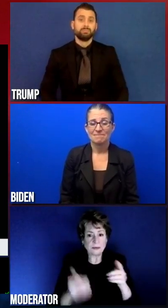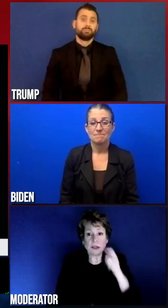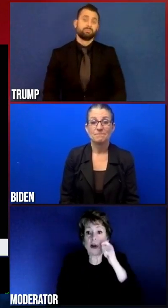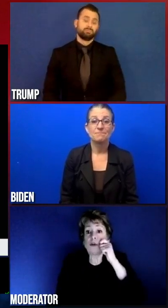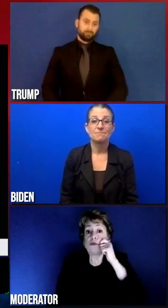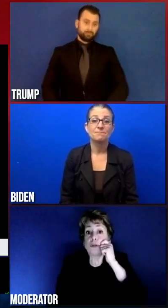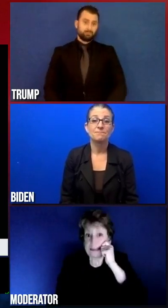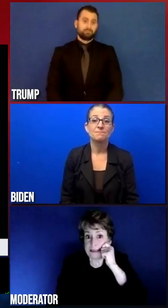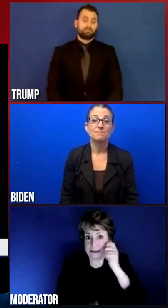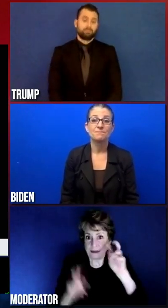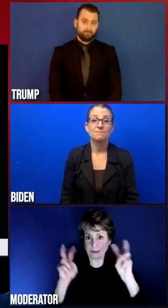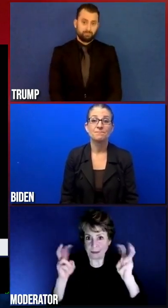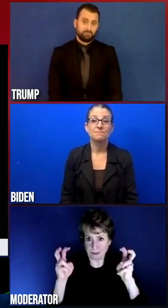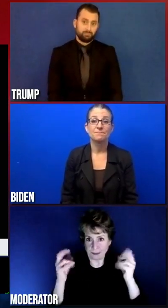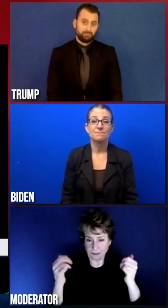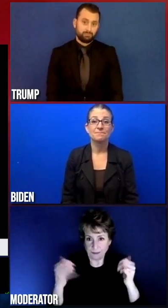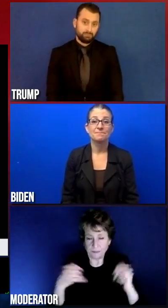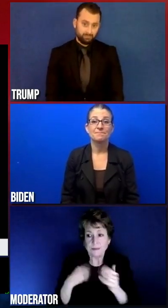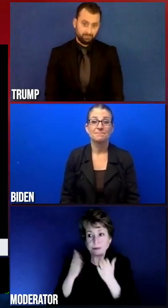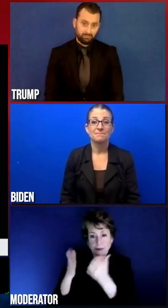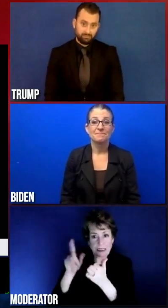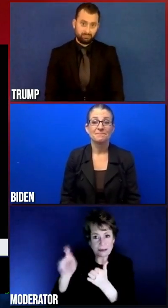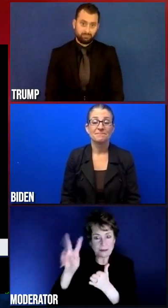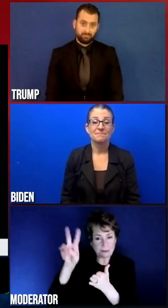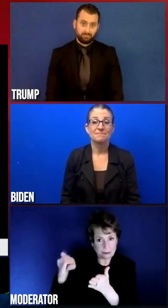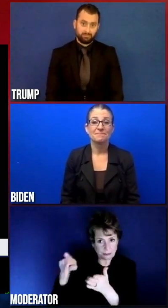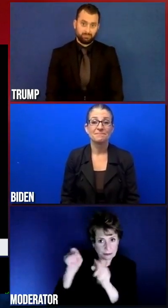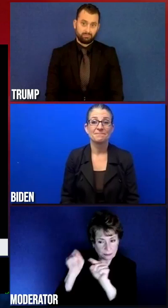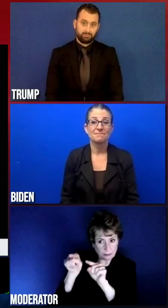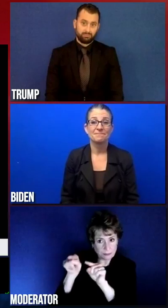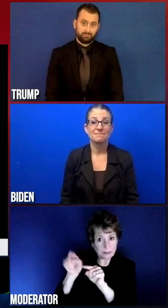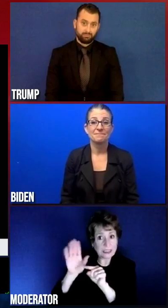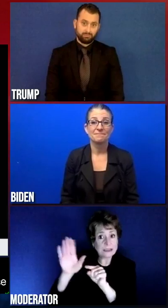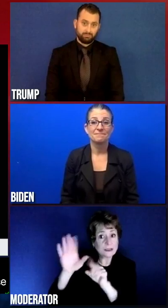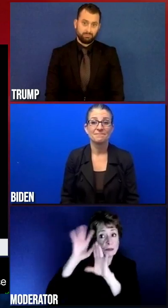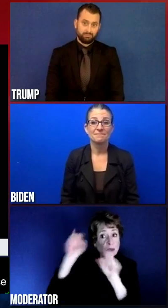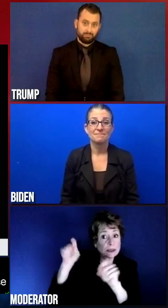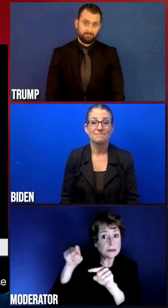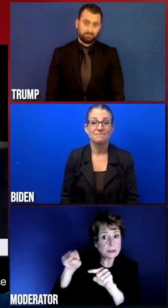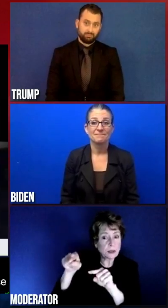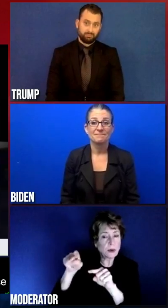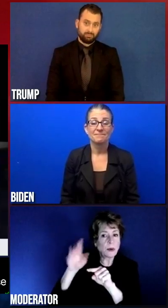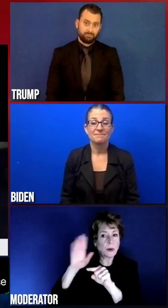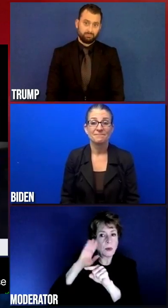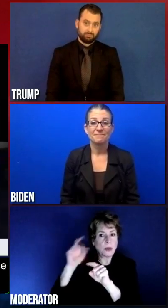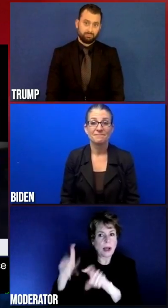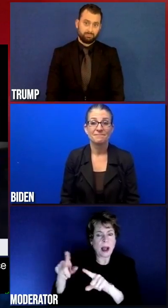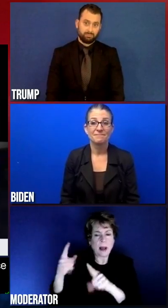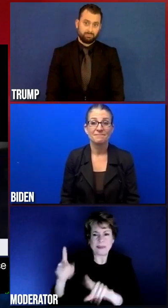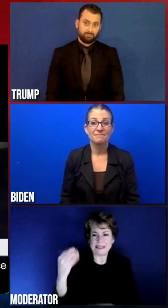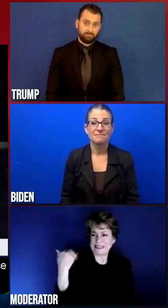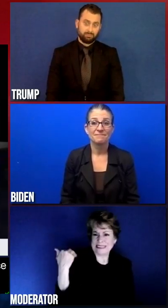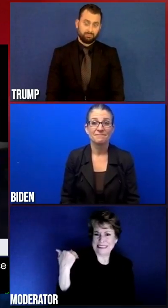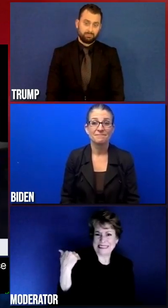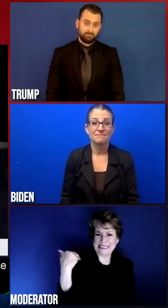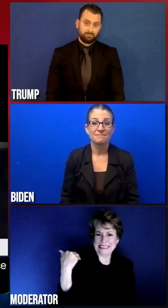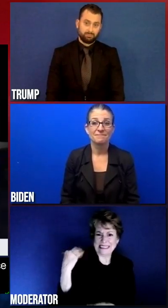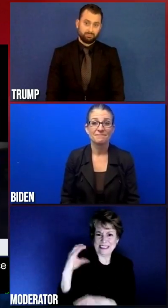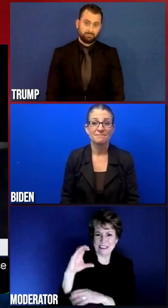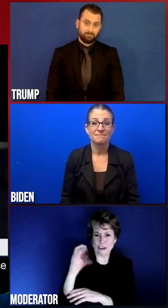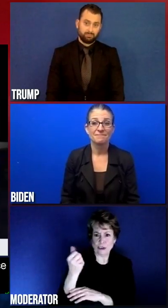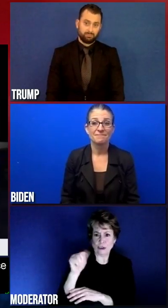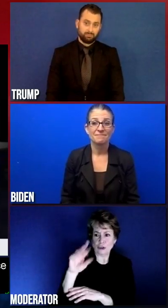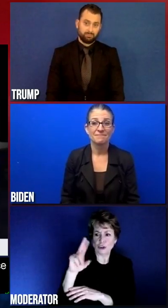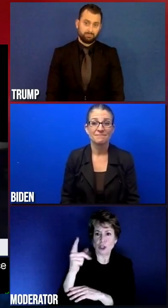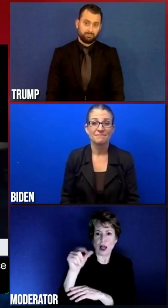President Trump's response to the violence in Charlottesville 3 years ago, when he talked about very fine people on